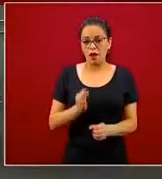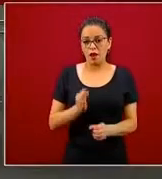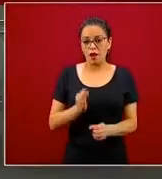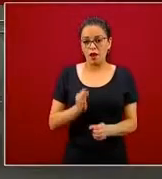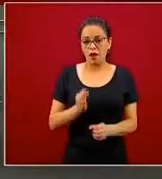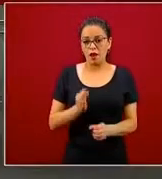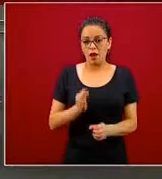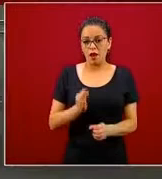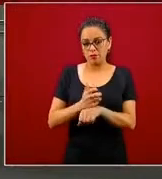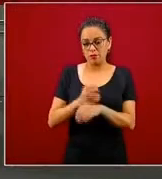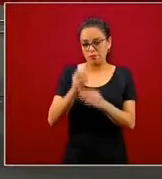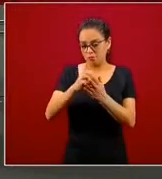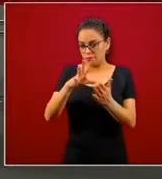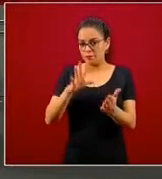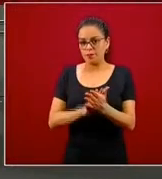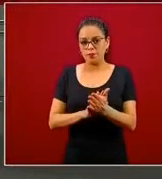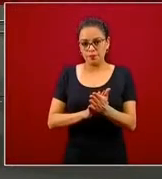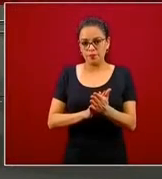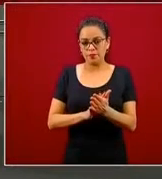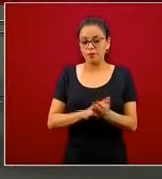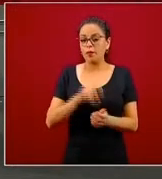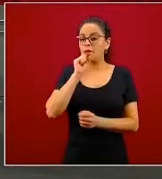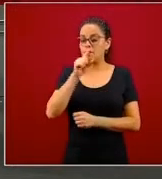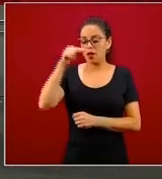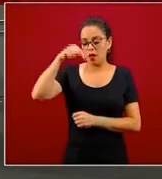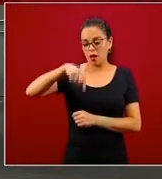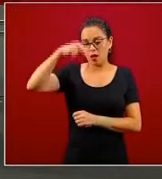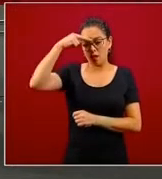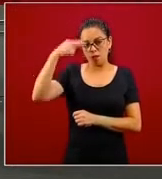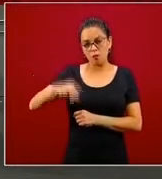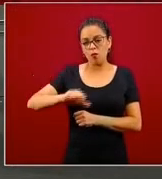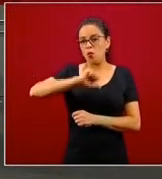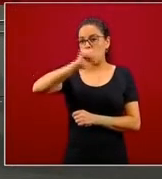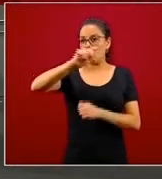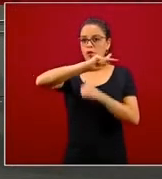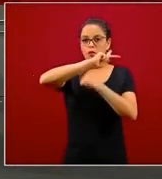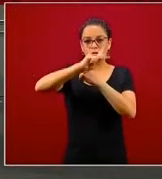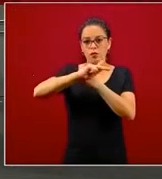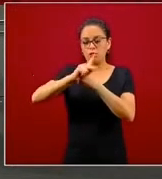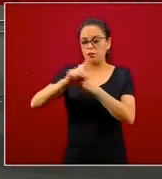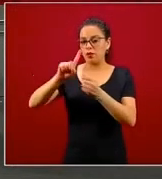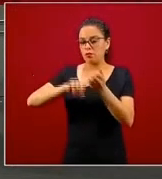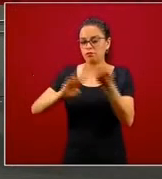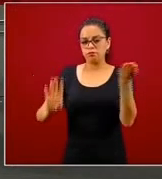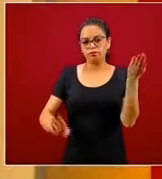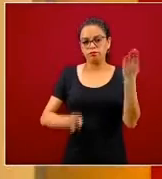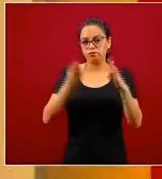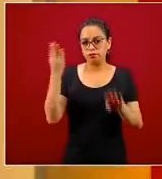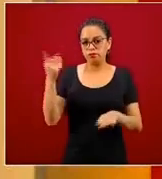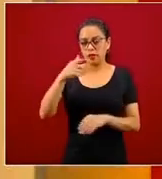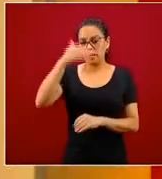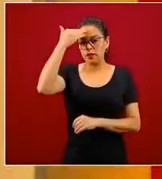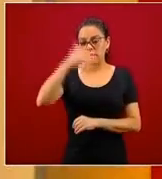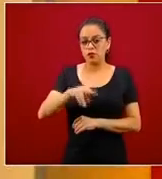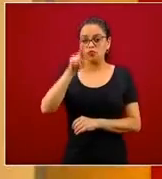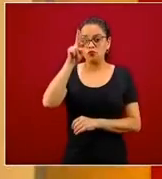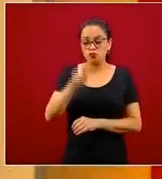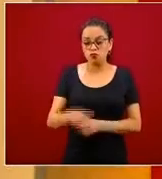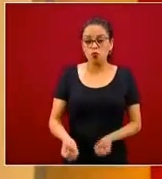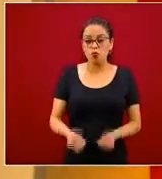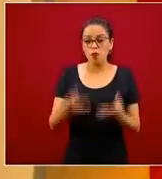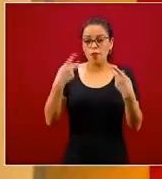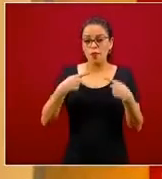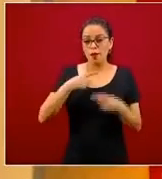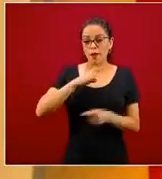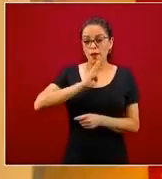75,777 people died to the official registration kept by the US, that just as it would happen in Mexico or